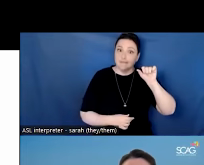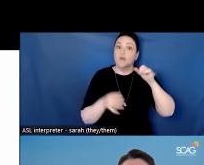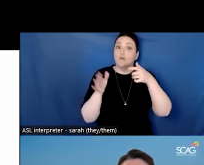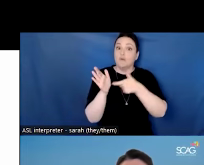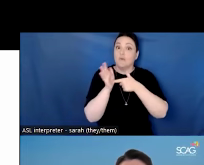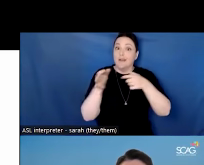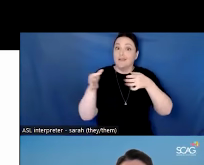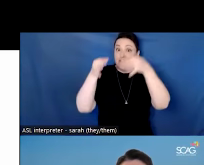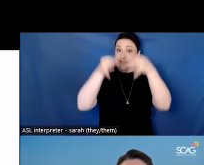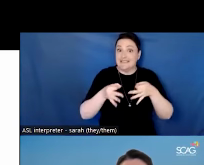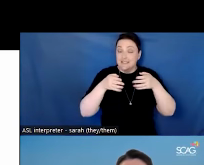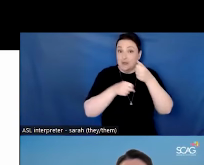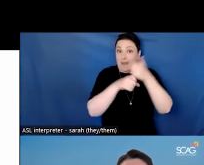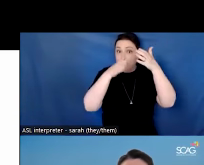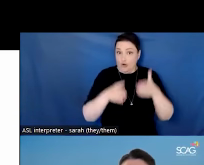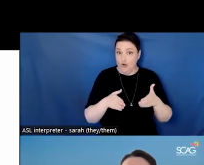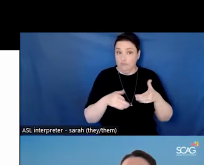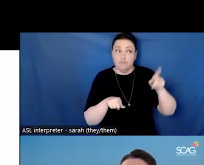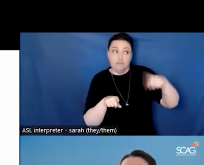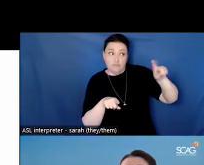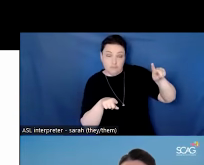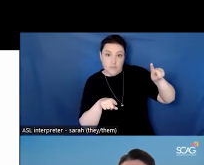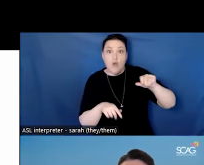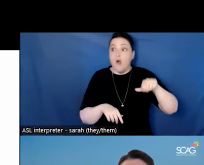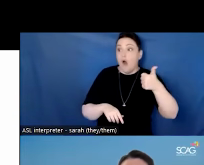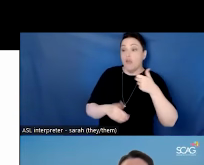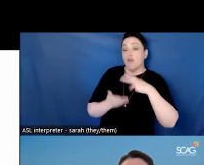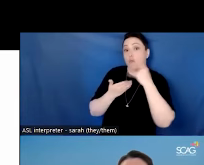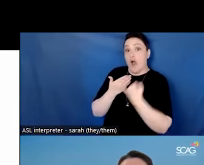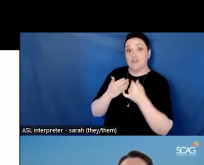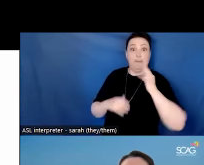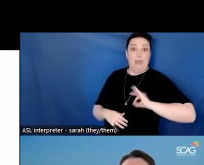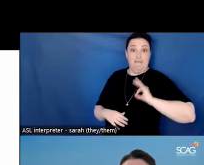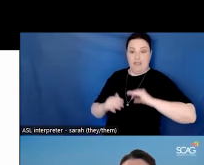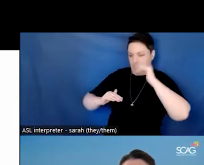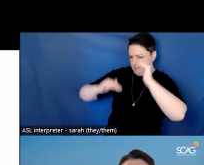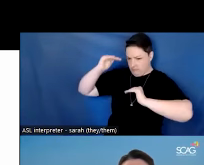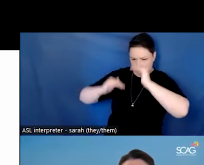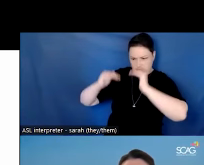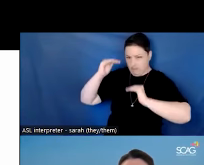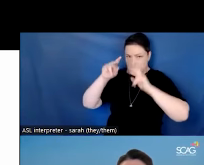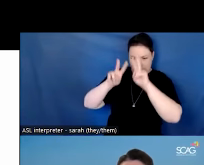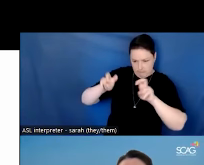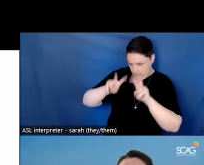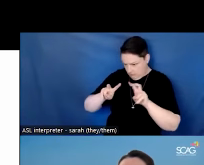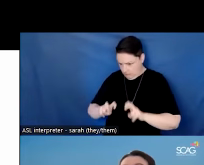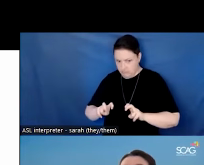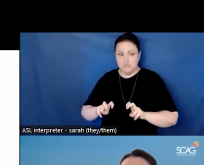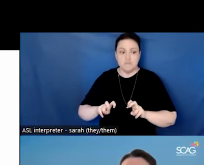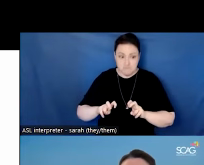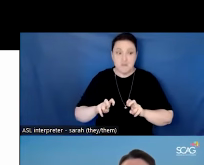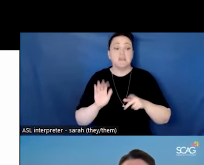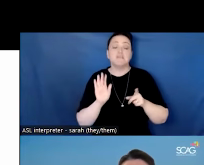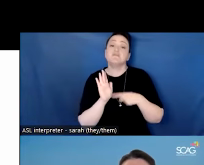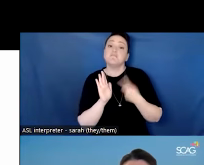to balance with other the project's other benefits. And those benefits will sometimes